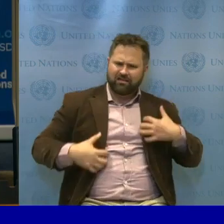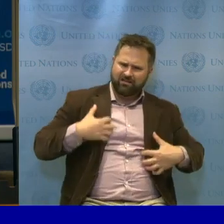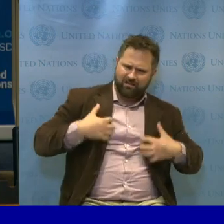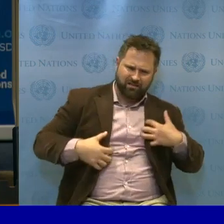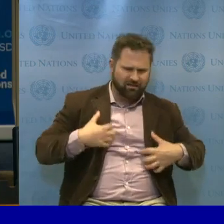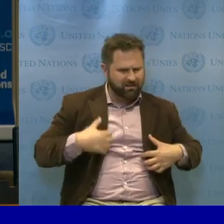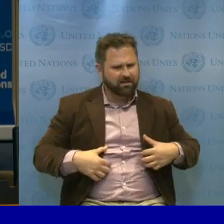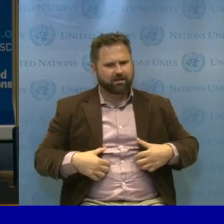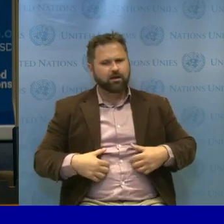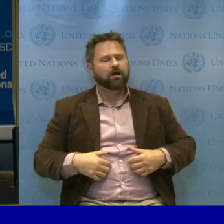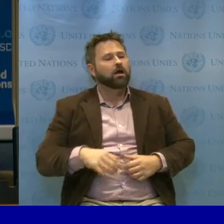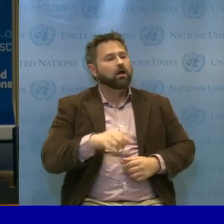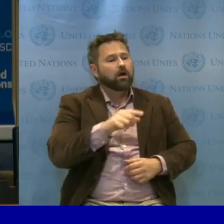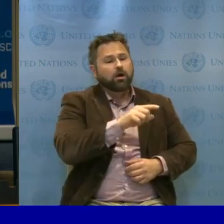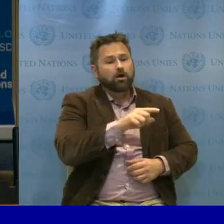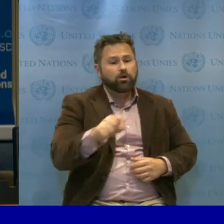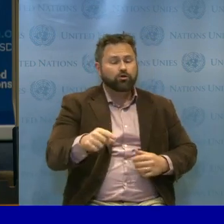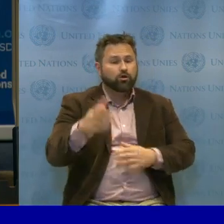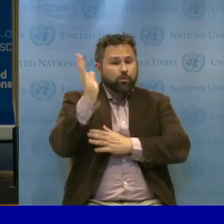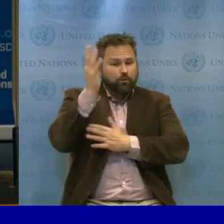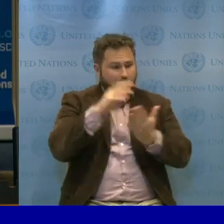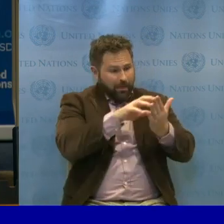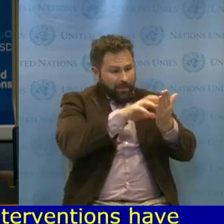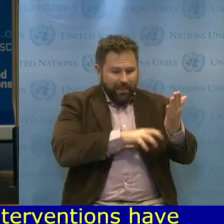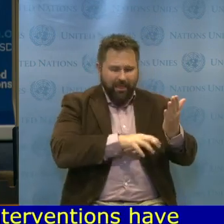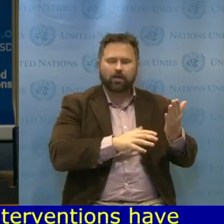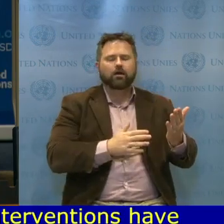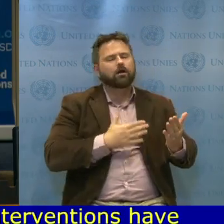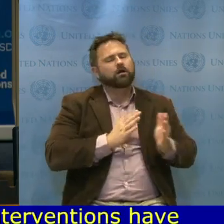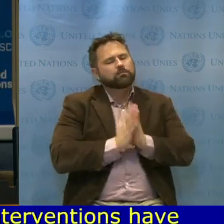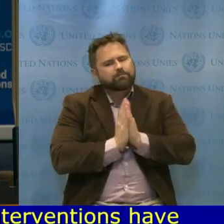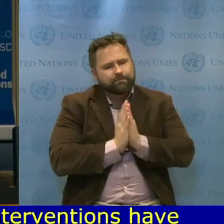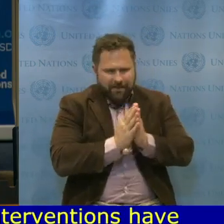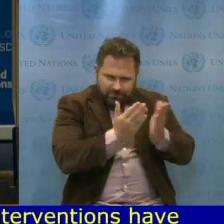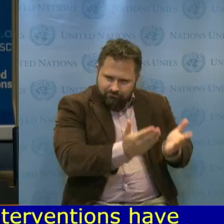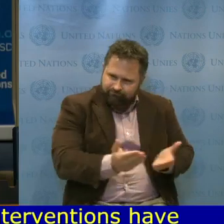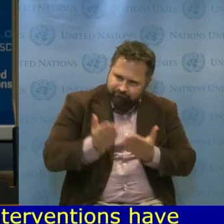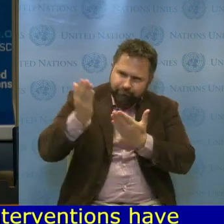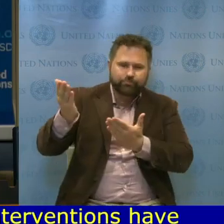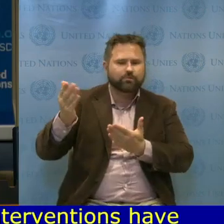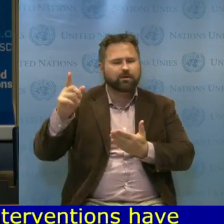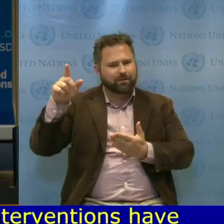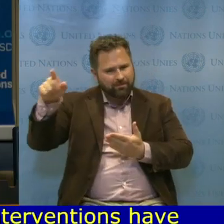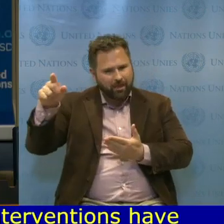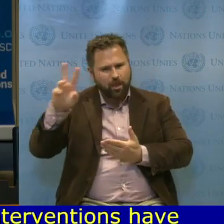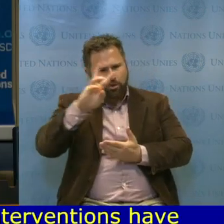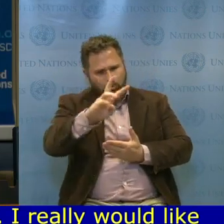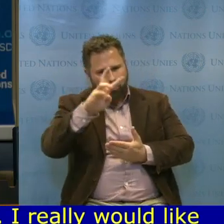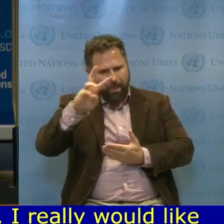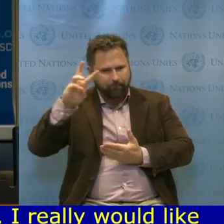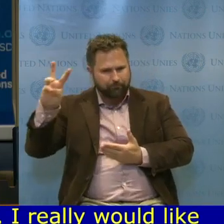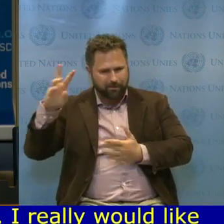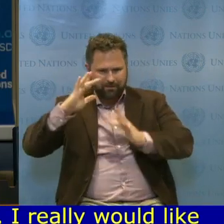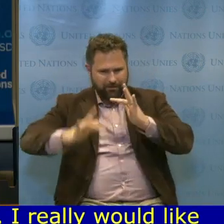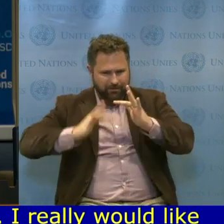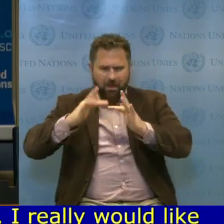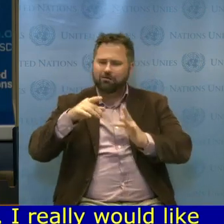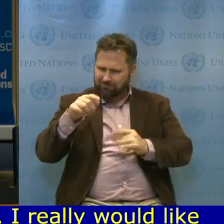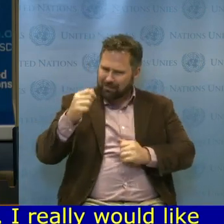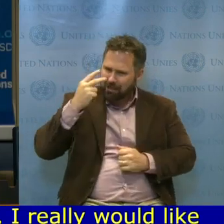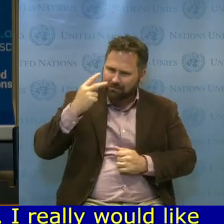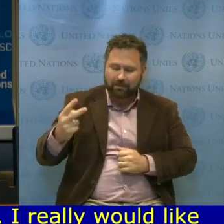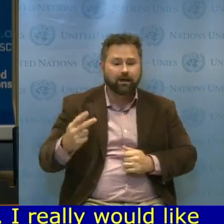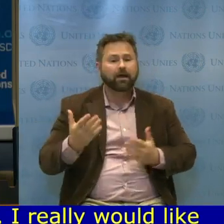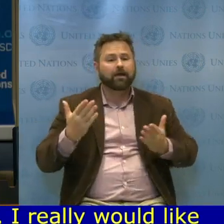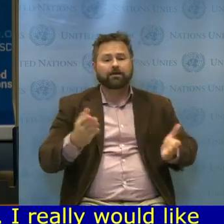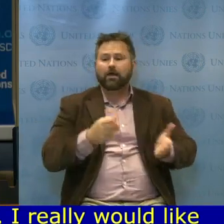your version on the internet so that we could really read it in the full length. Now, dear colleagues, I would like to give the floor to the